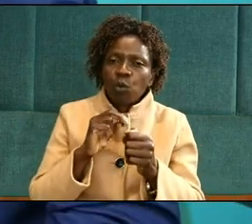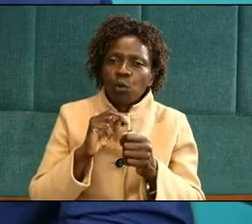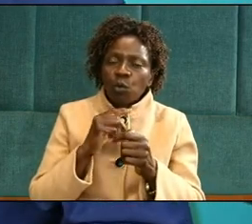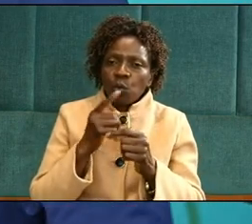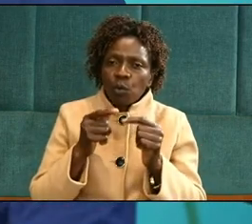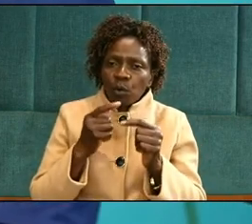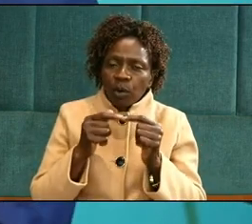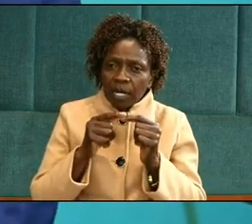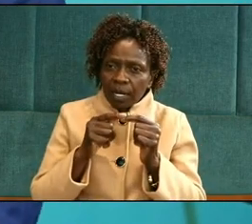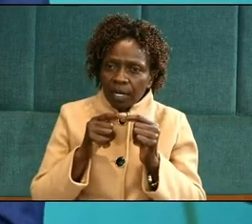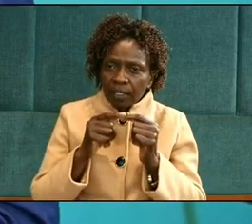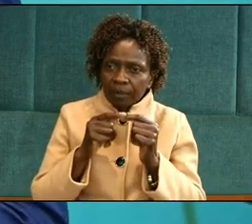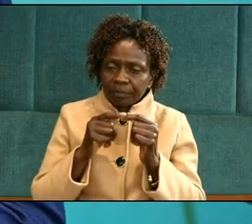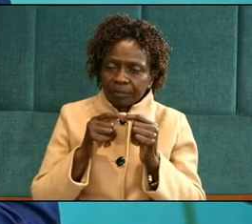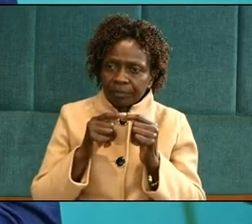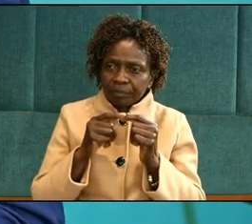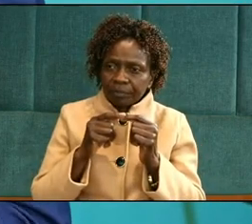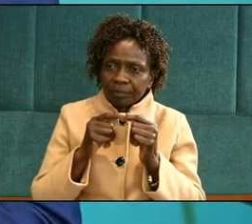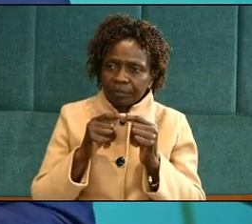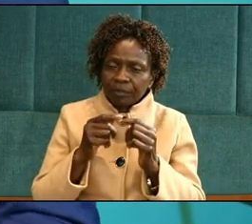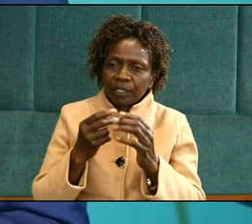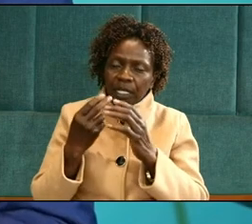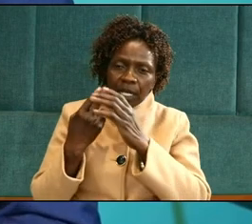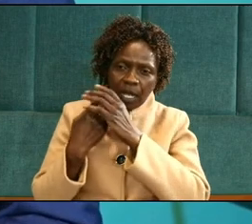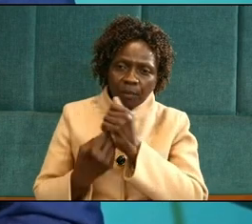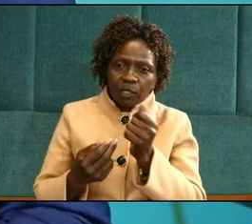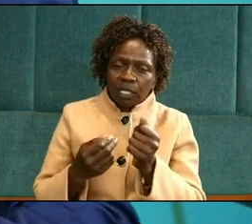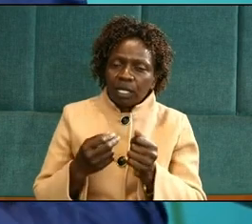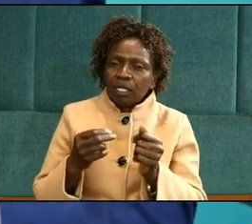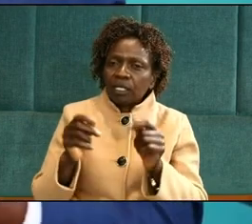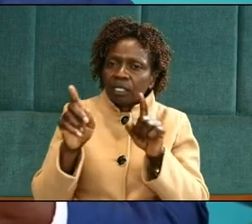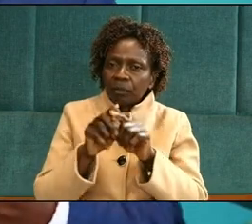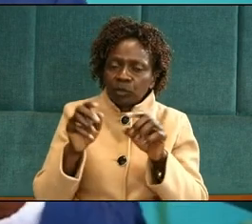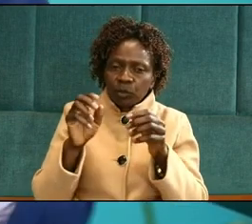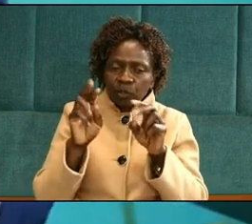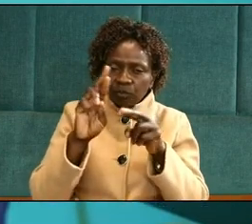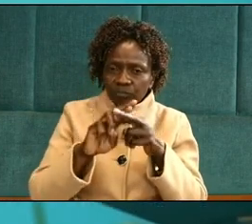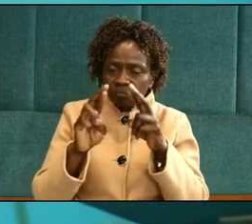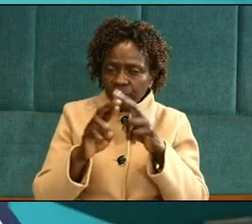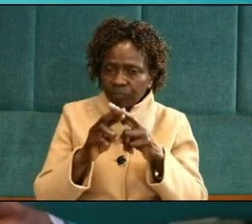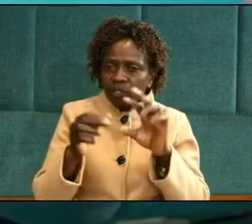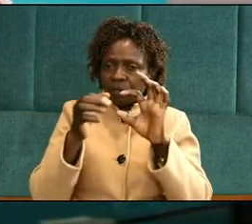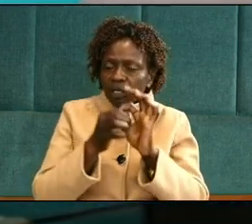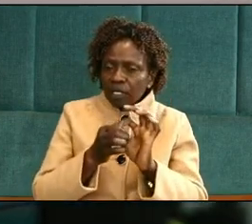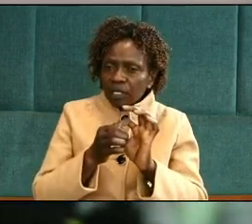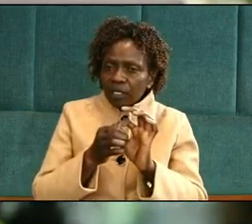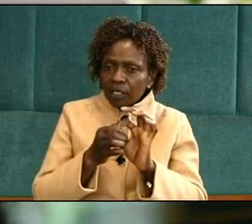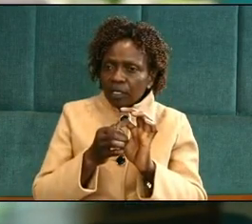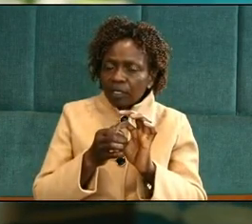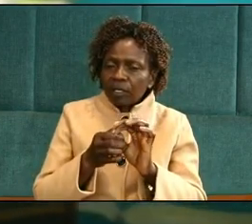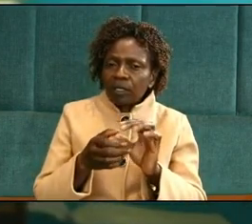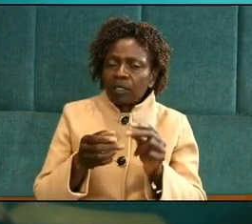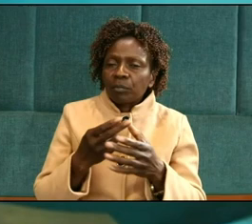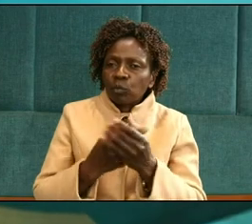are able to connect horizontally and vertically. When they can connect with God and connect